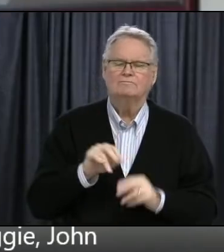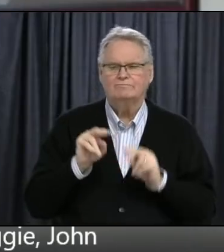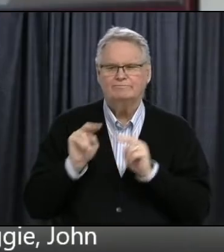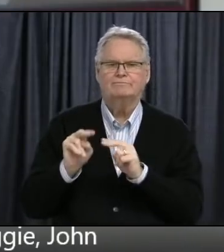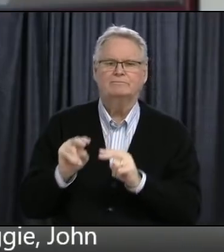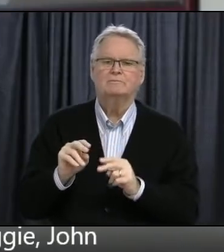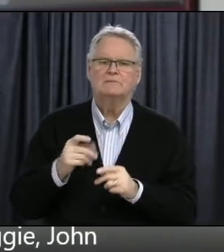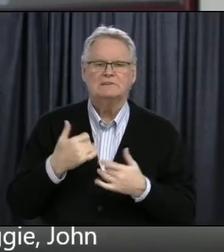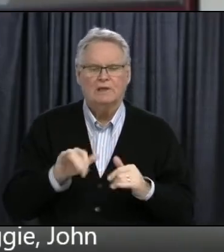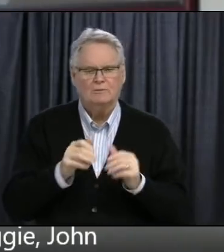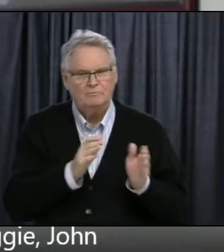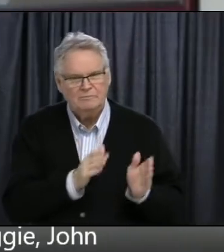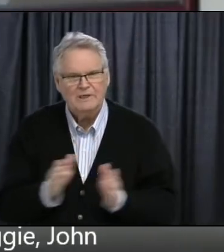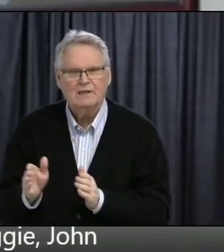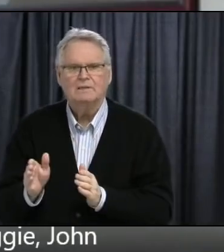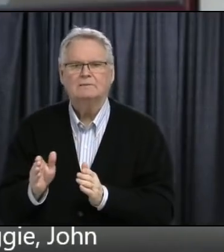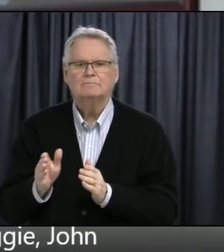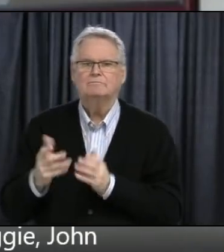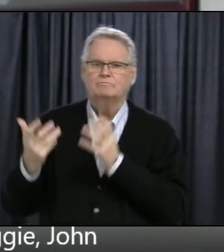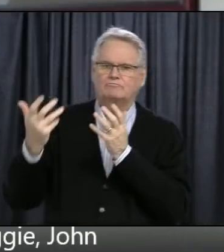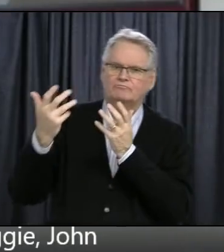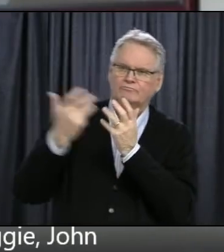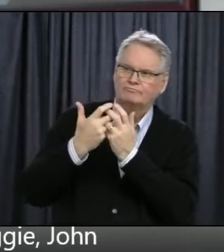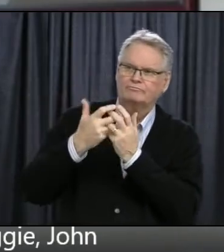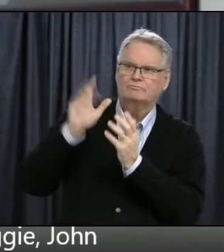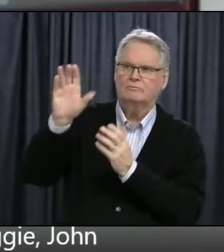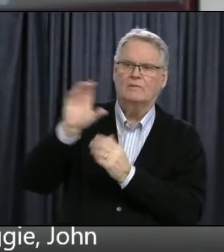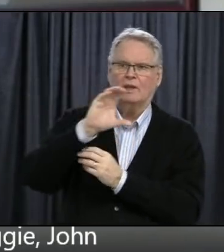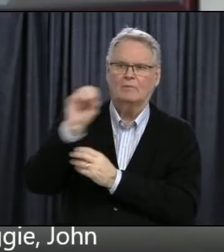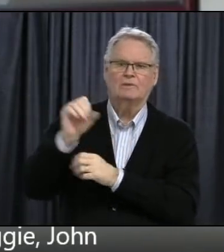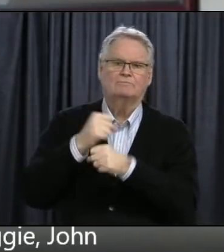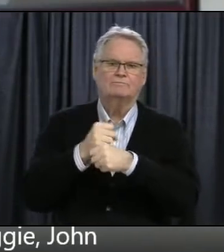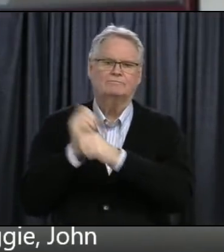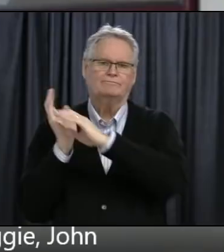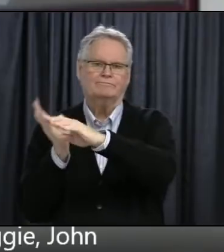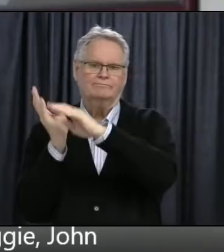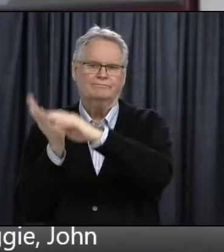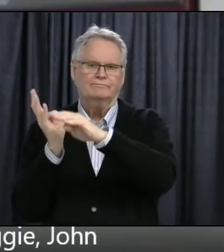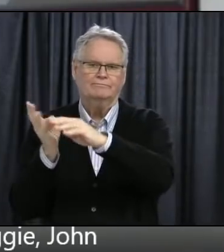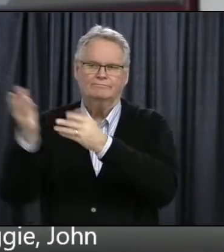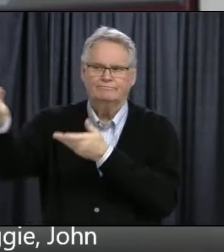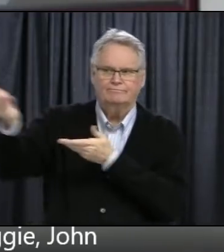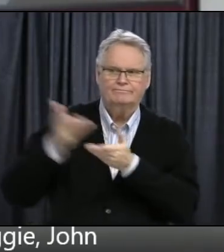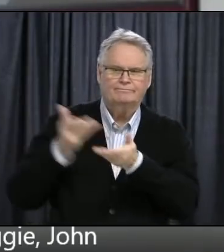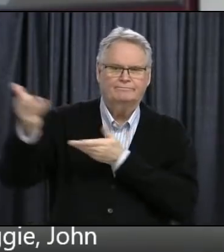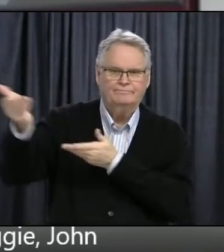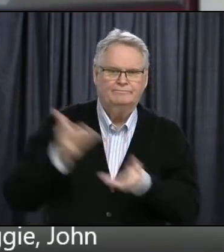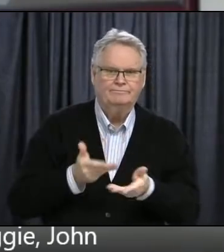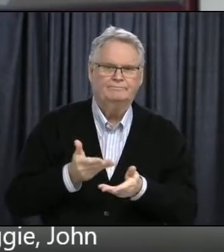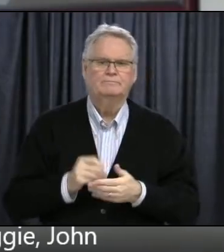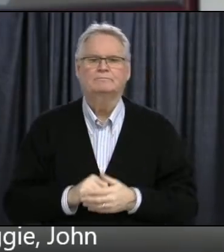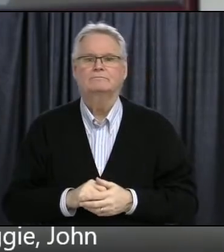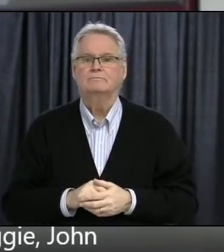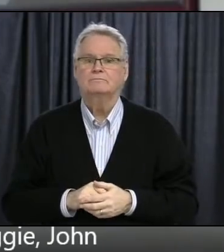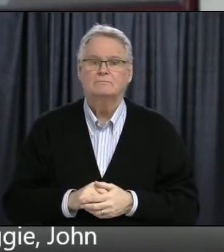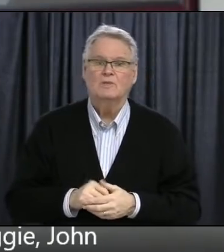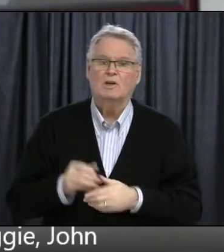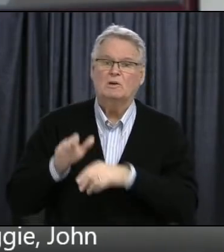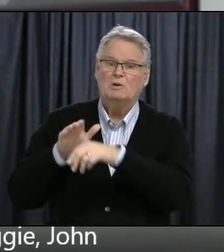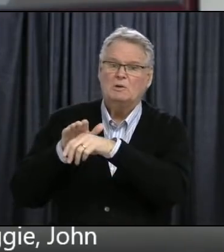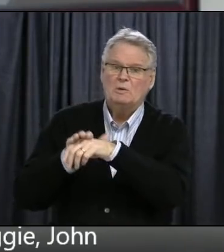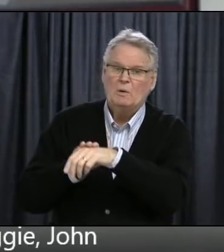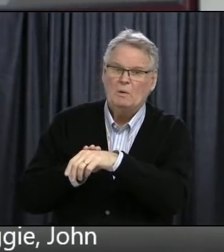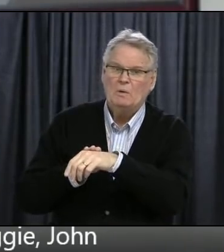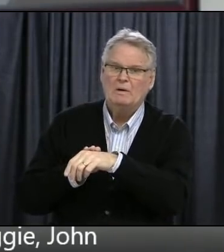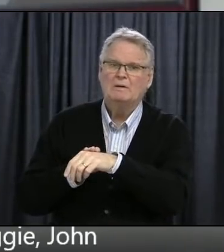us as our shipments arrive. The fewer we get, the slower this will be. The more we get,